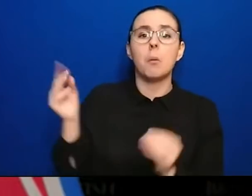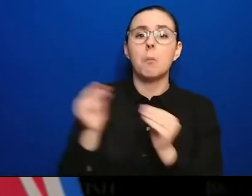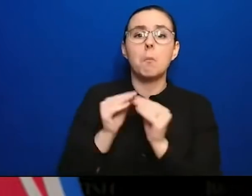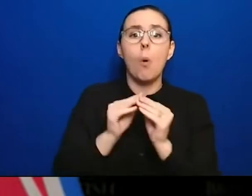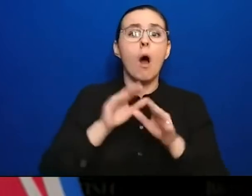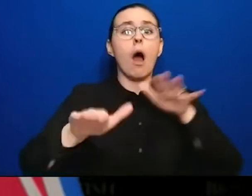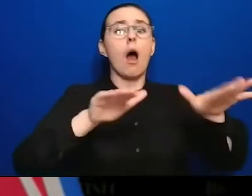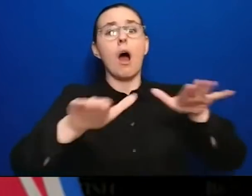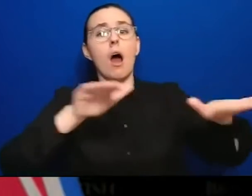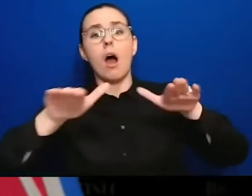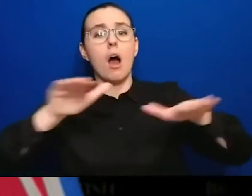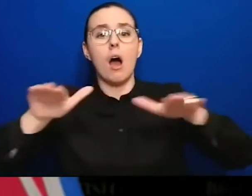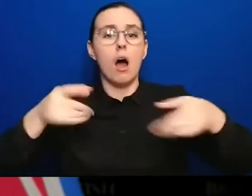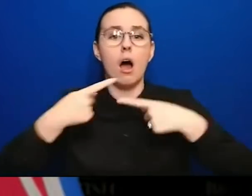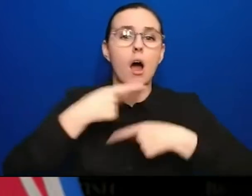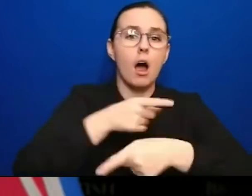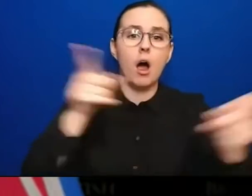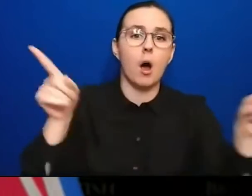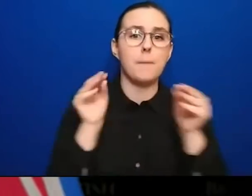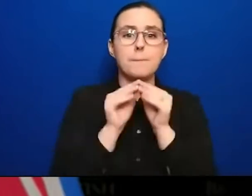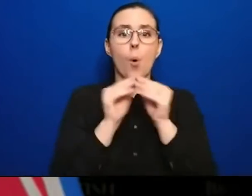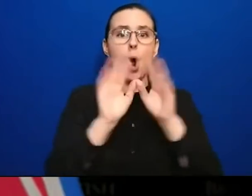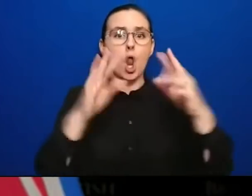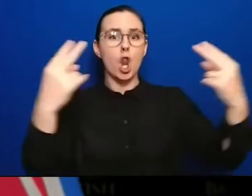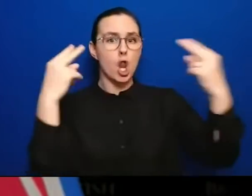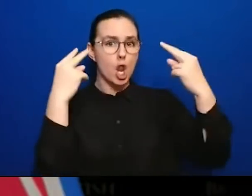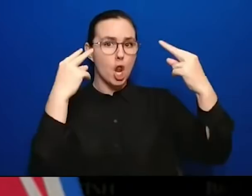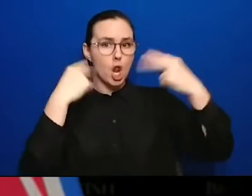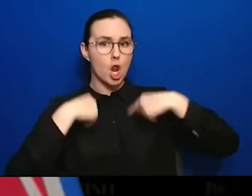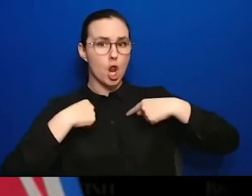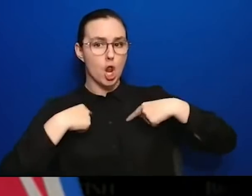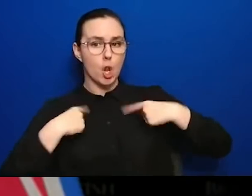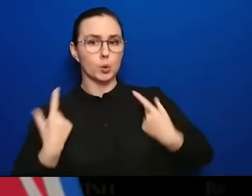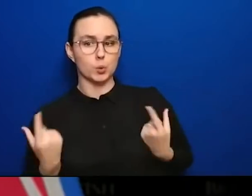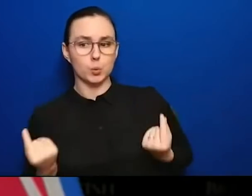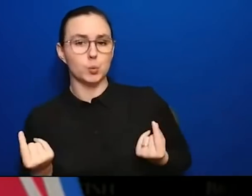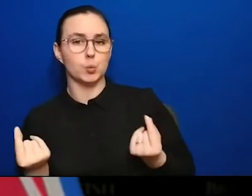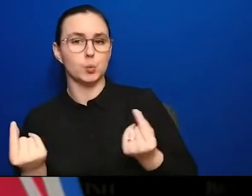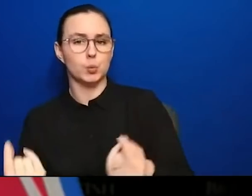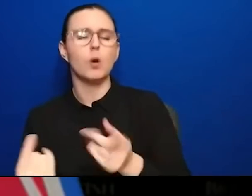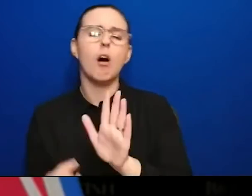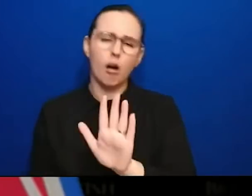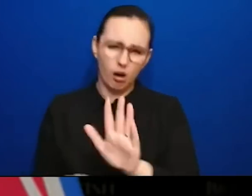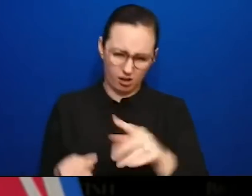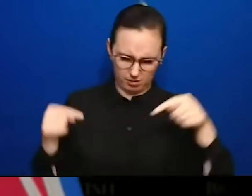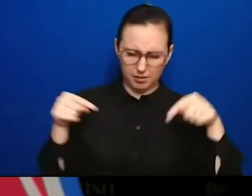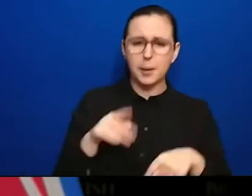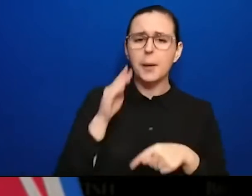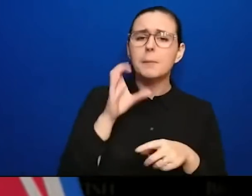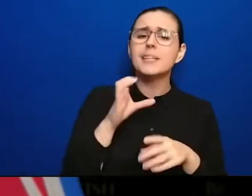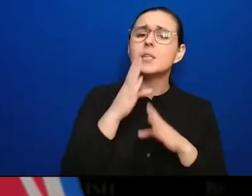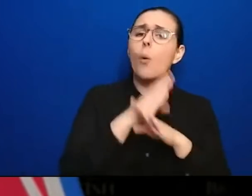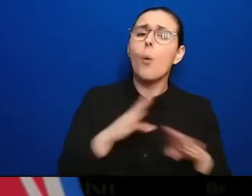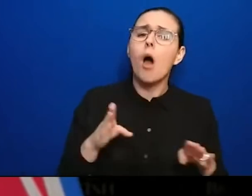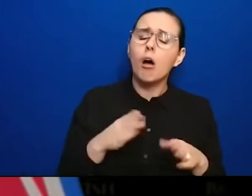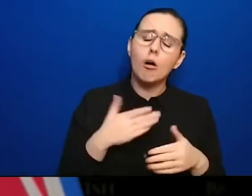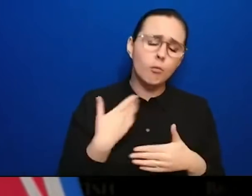that everybody in healthcare, and it's no easy thing for community pharmacy as well, which has also rolled